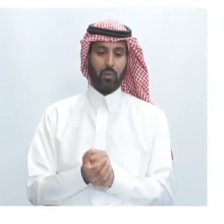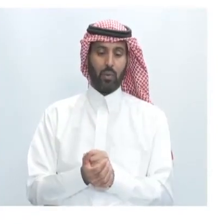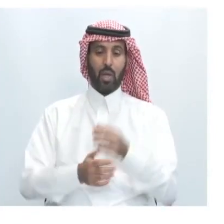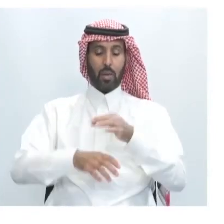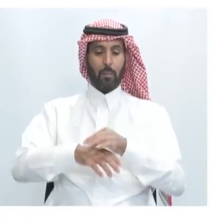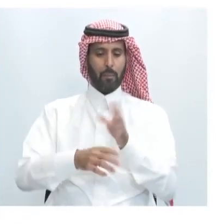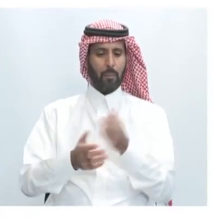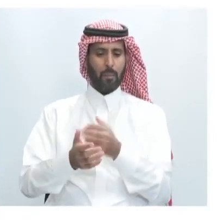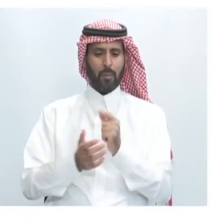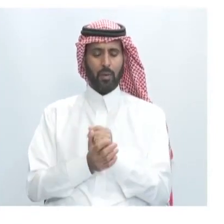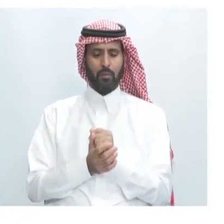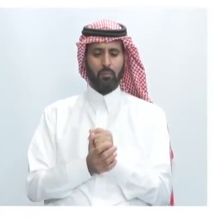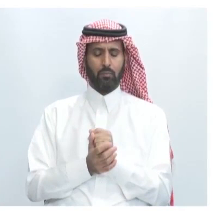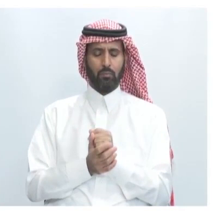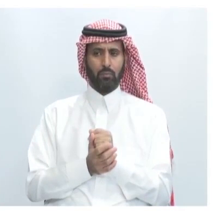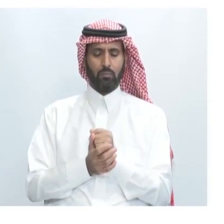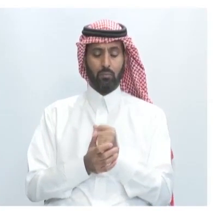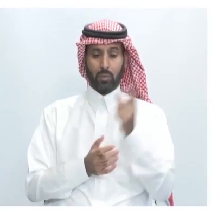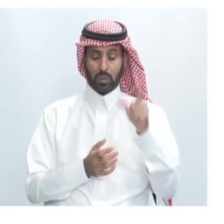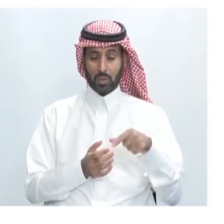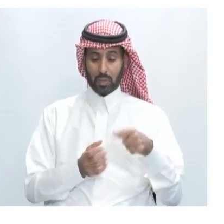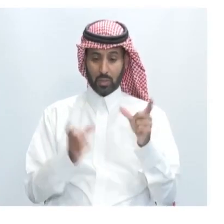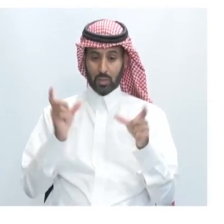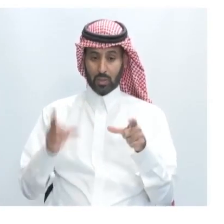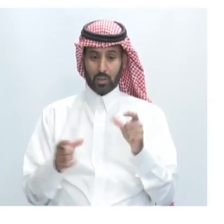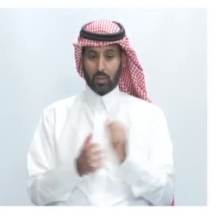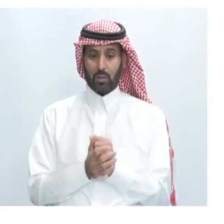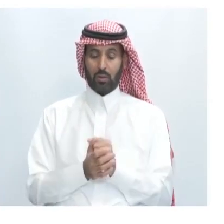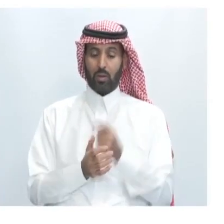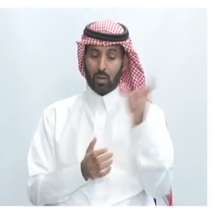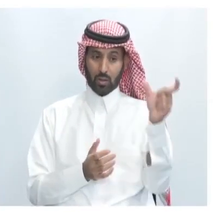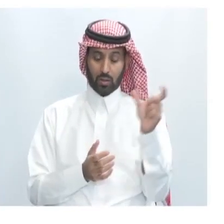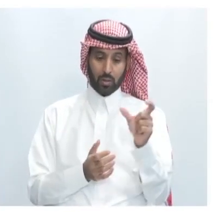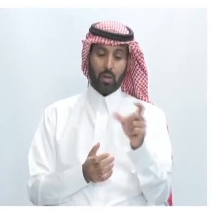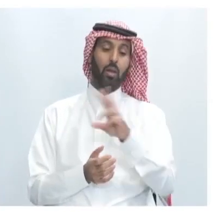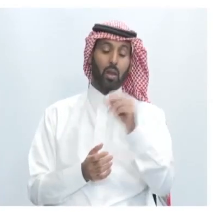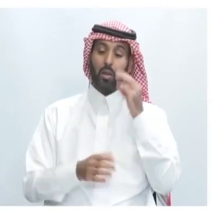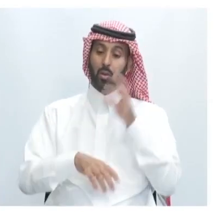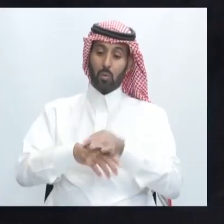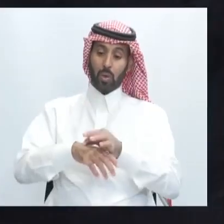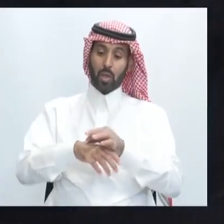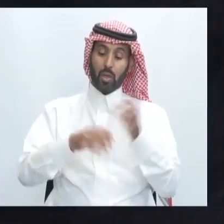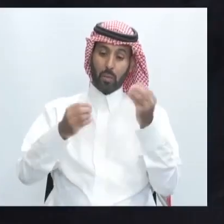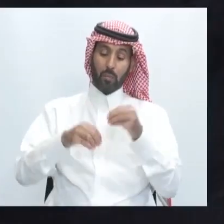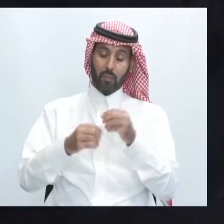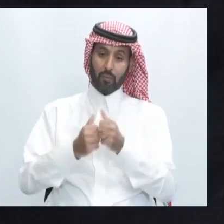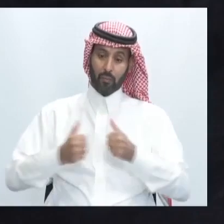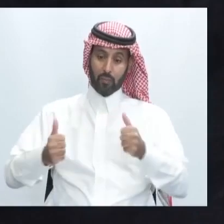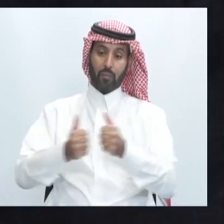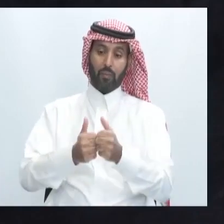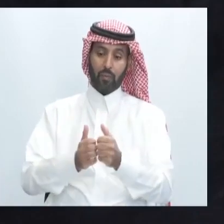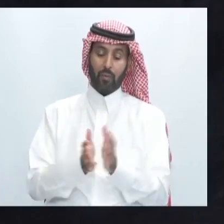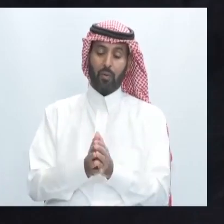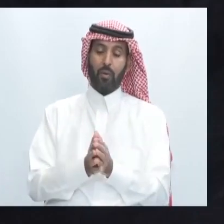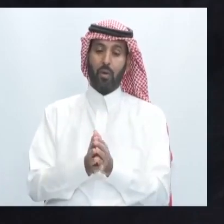people often occur in families. Again, words, just like people, words have families.